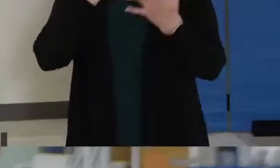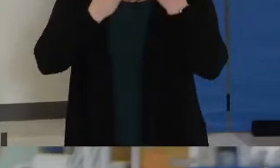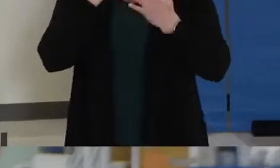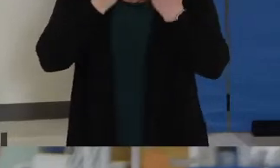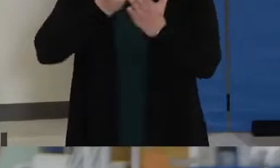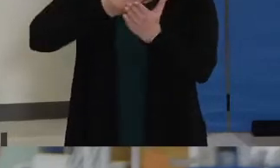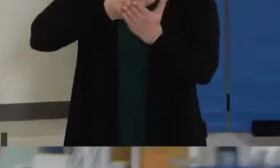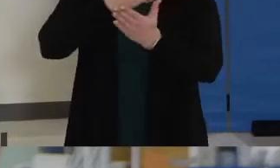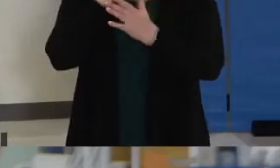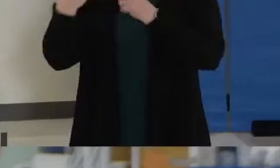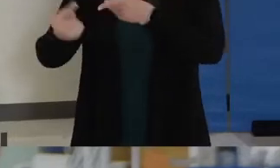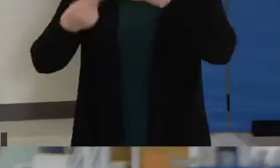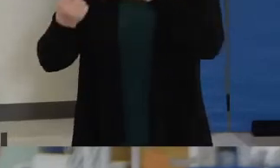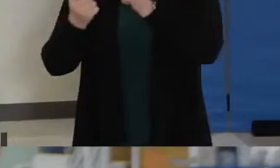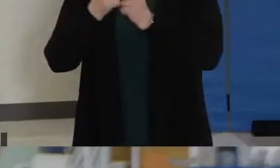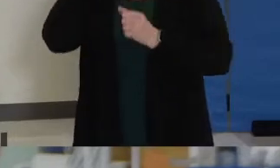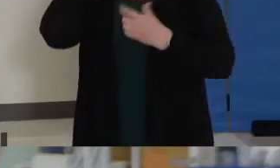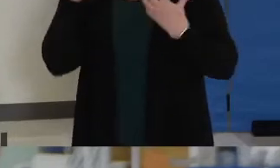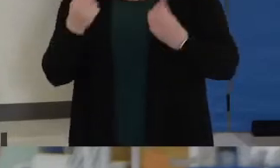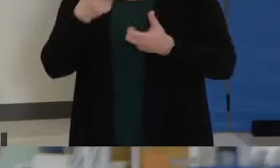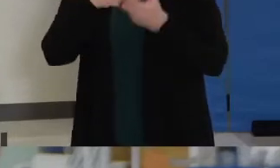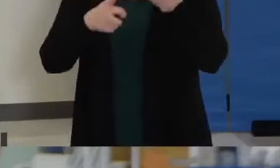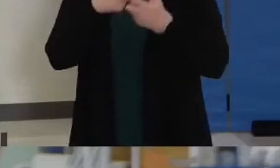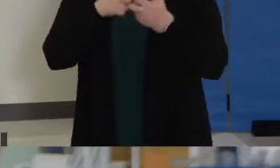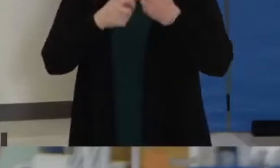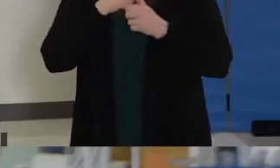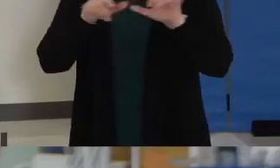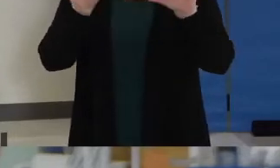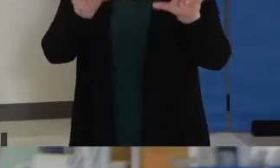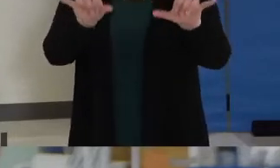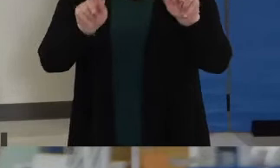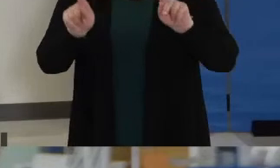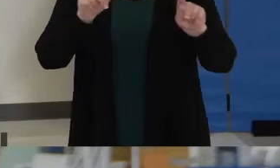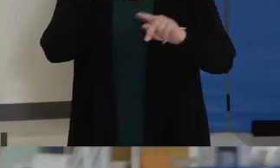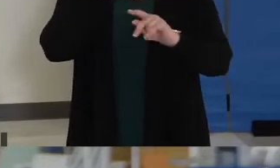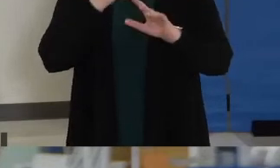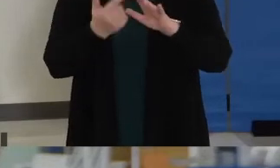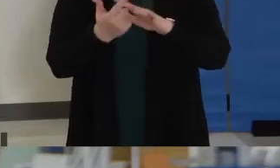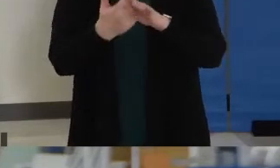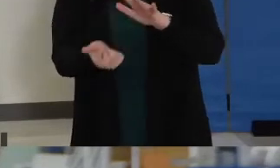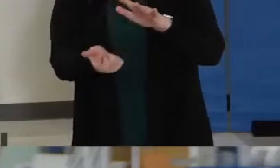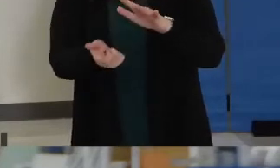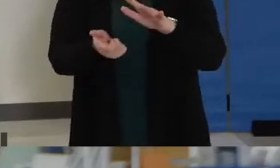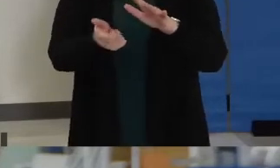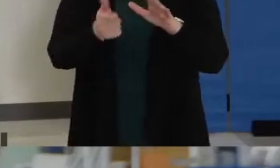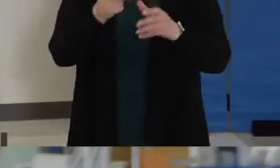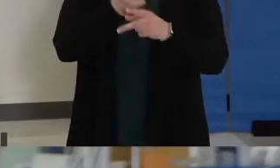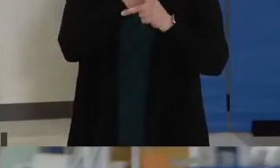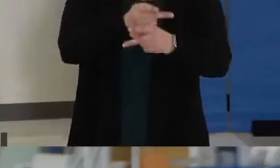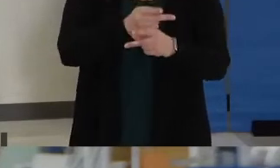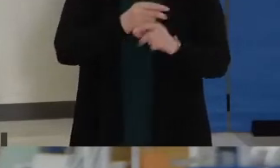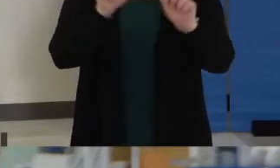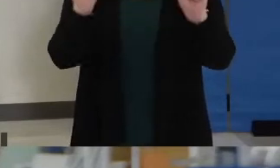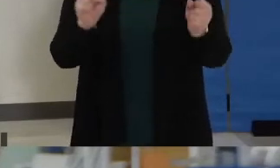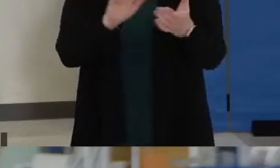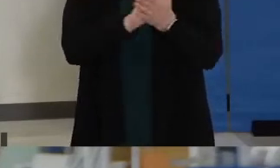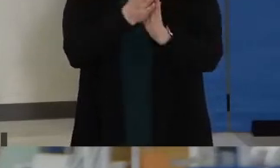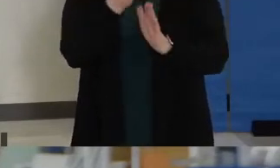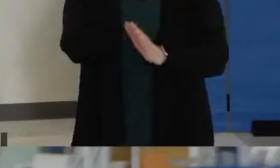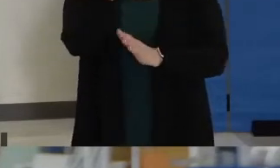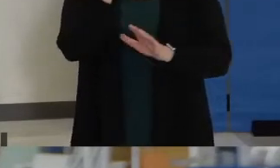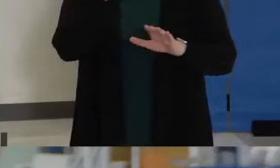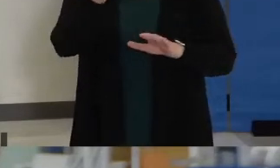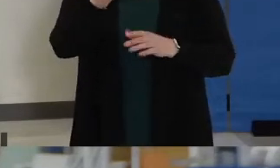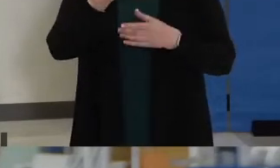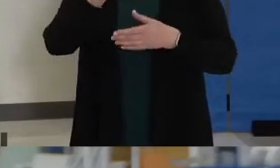mental health issues. These are often the same veterans who, absent advocacy and care, are vulnerable to becoming one of the